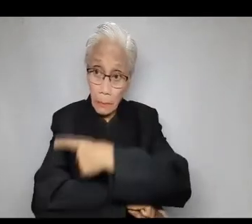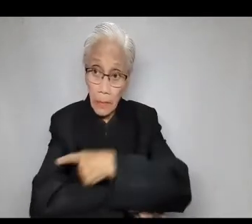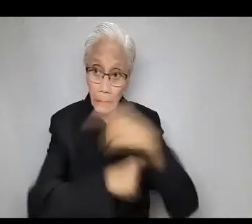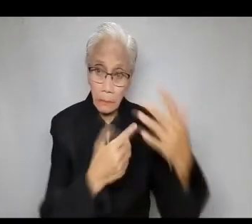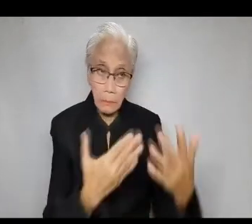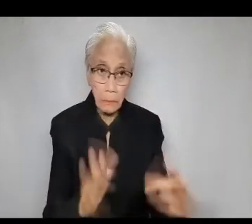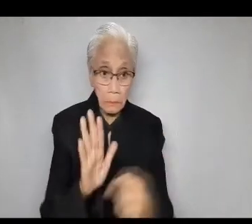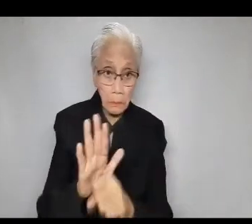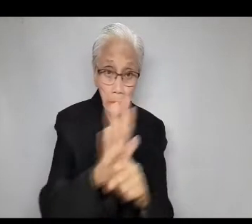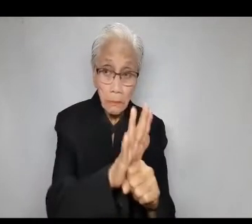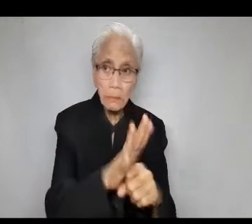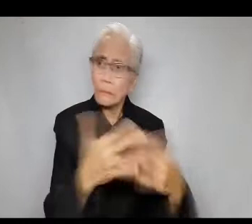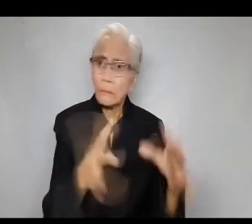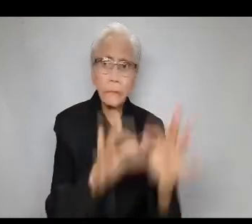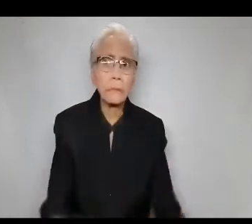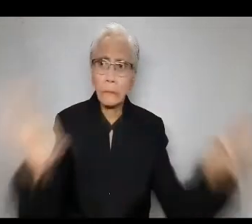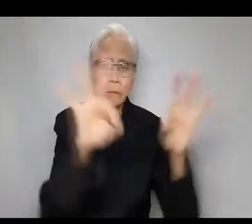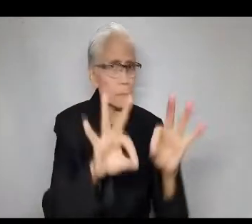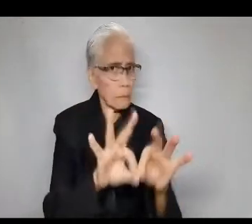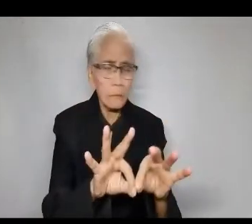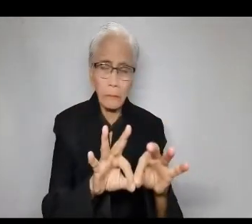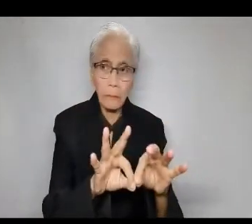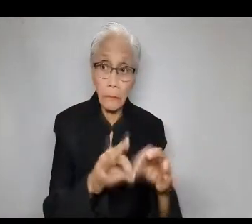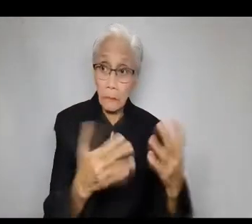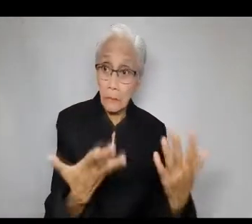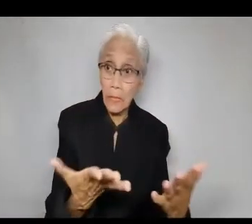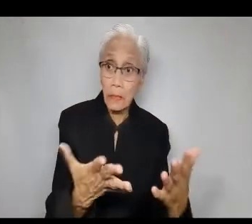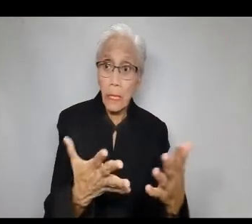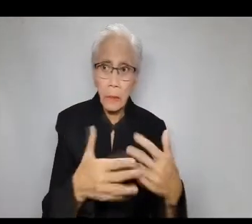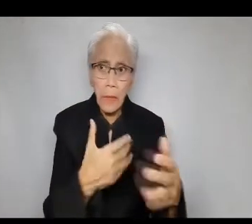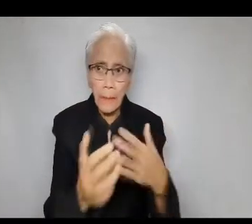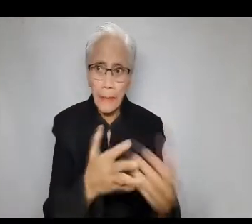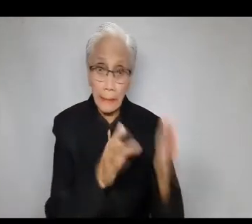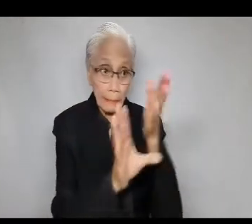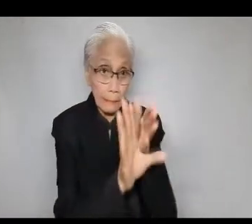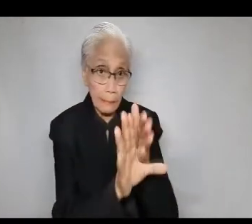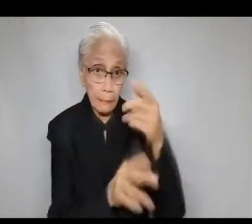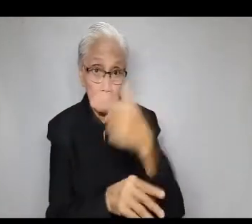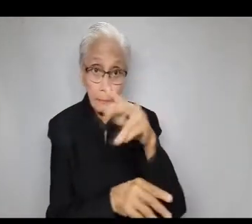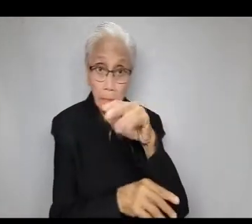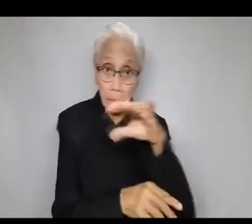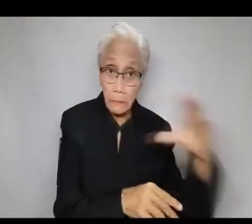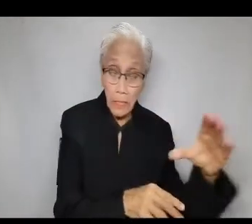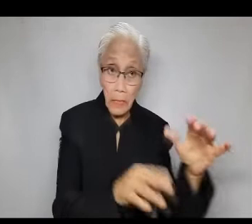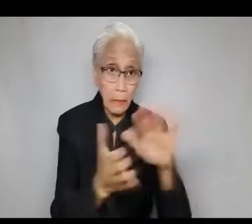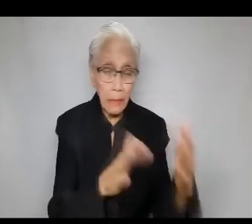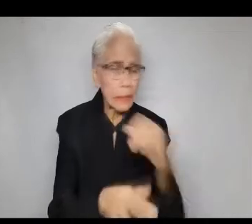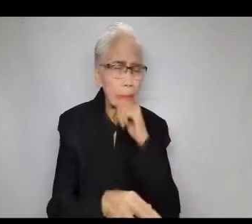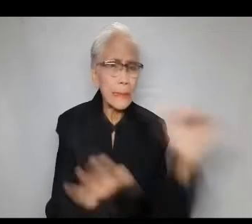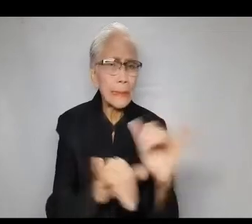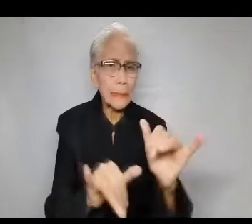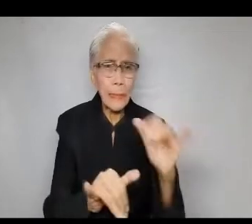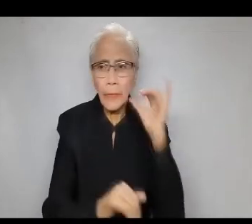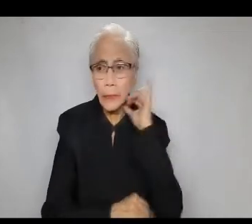signs of withdrawal. It's important to note, however, that psychogenic death is not the same as